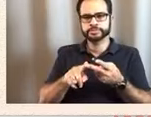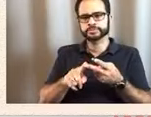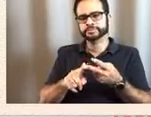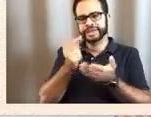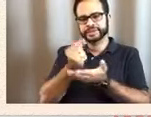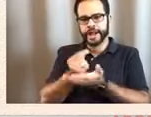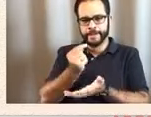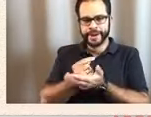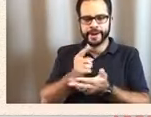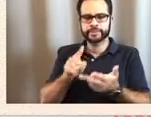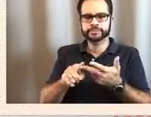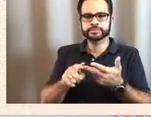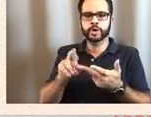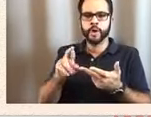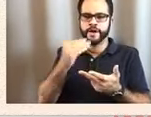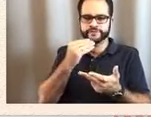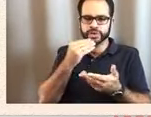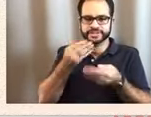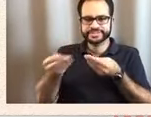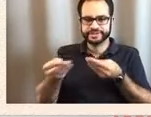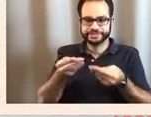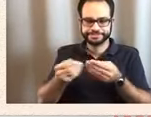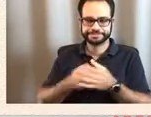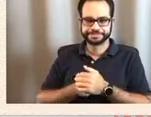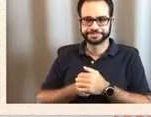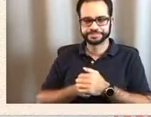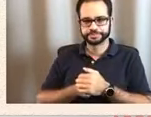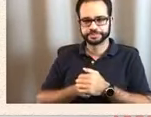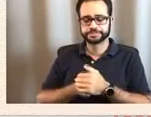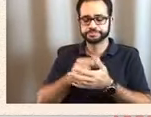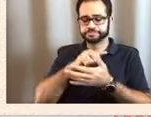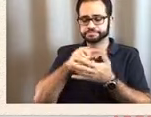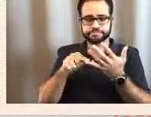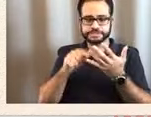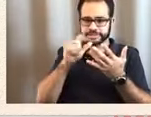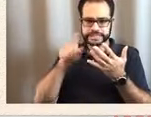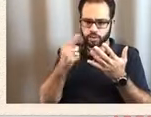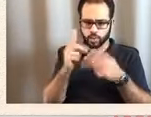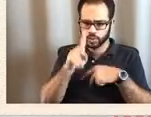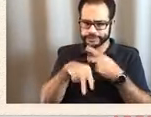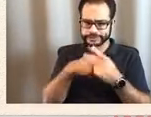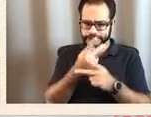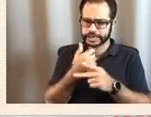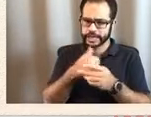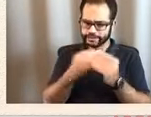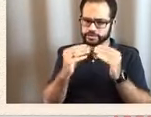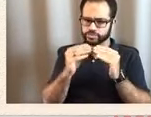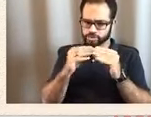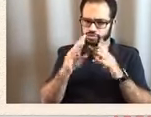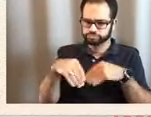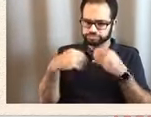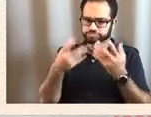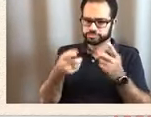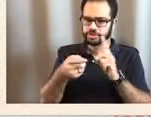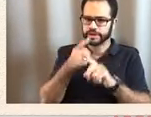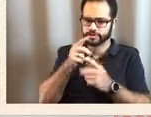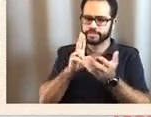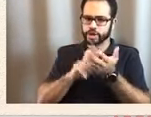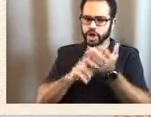or dietary services. These are not the only types of services that can be provided by an independent